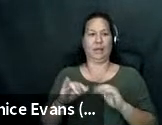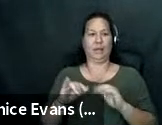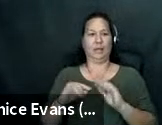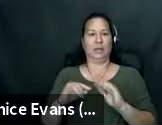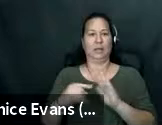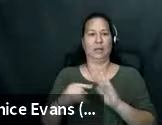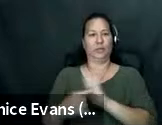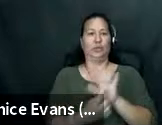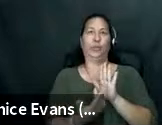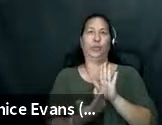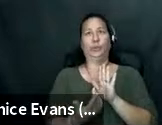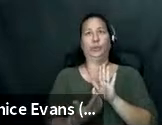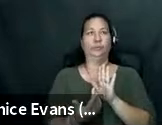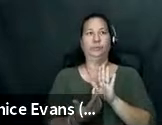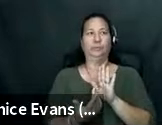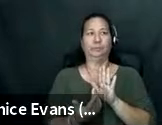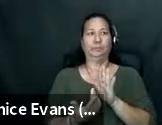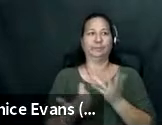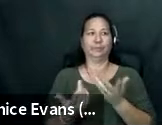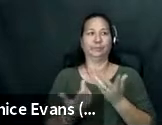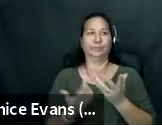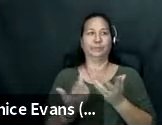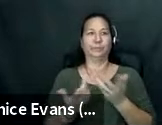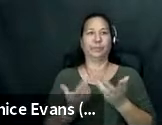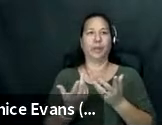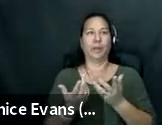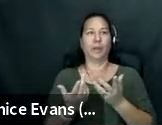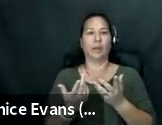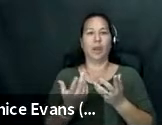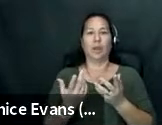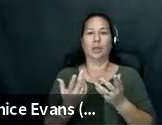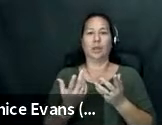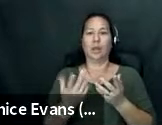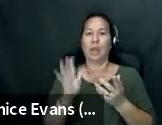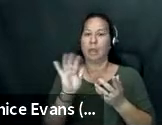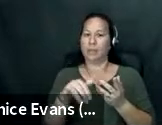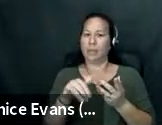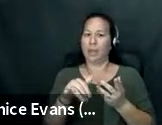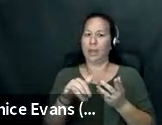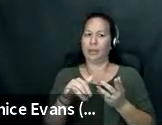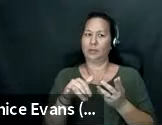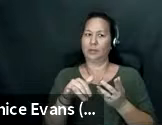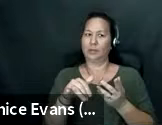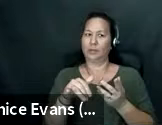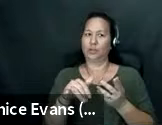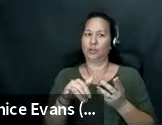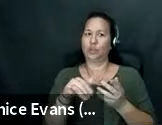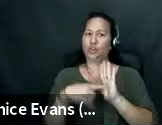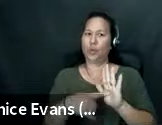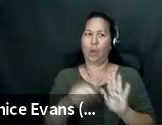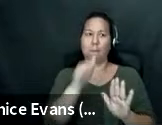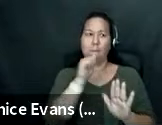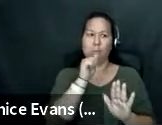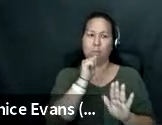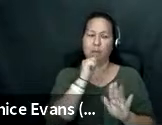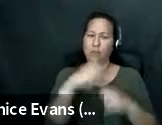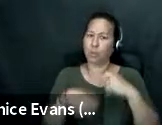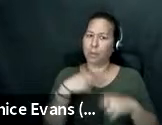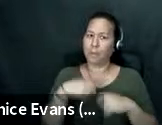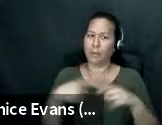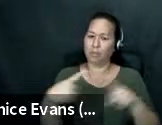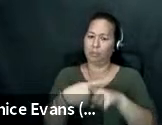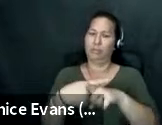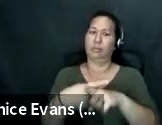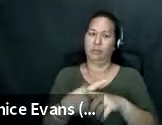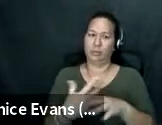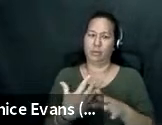is that, does that represent a privacy issue? And I can't point to any specific guidelines about how to manage